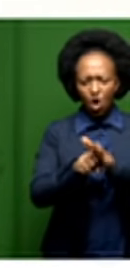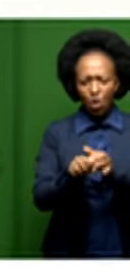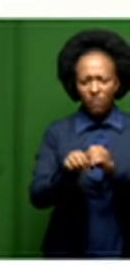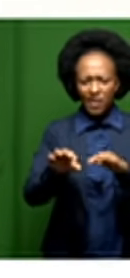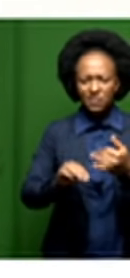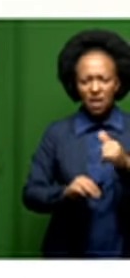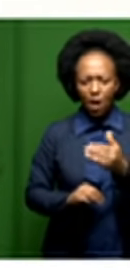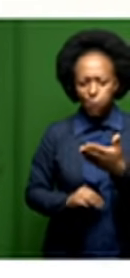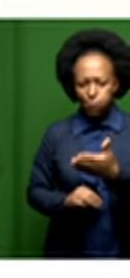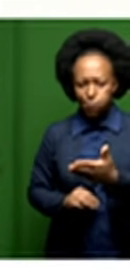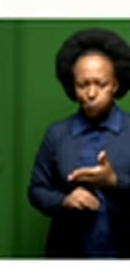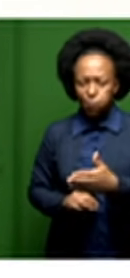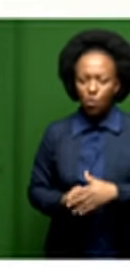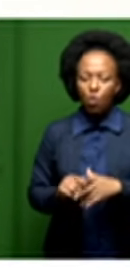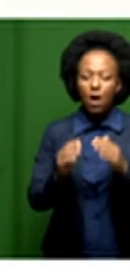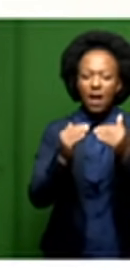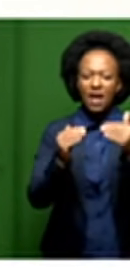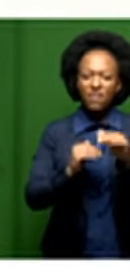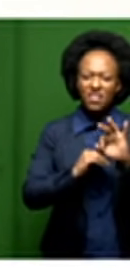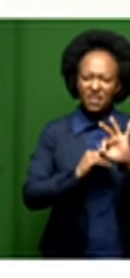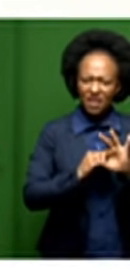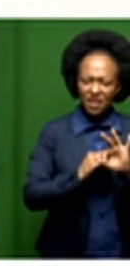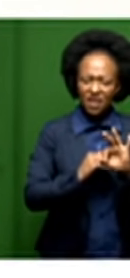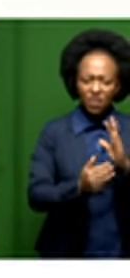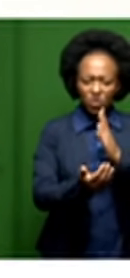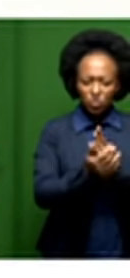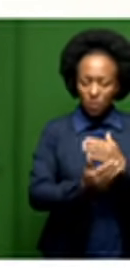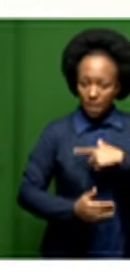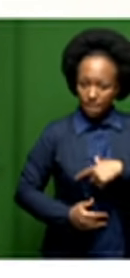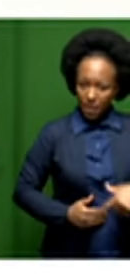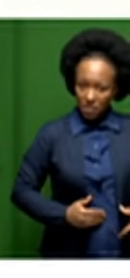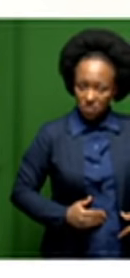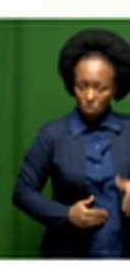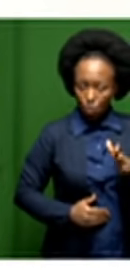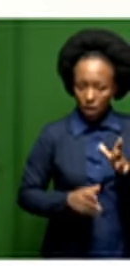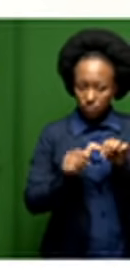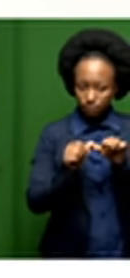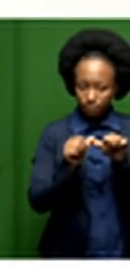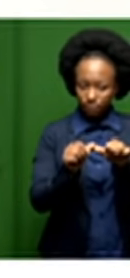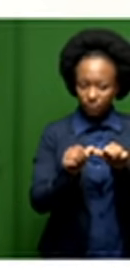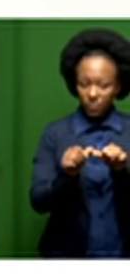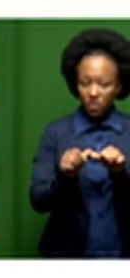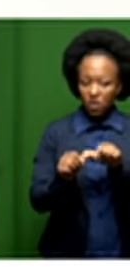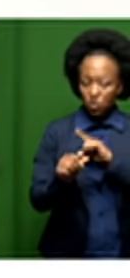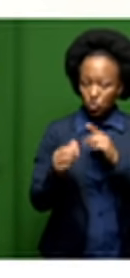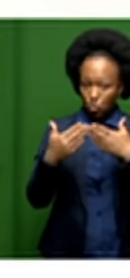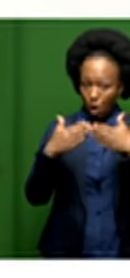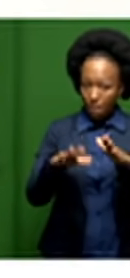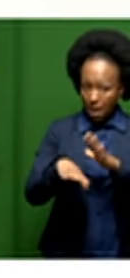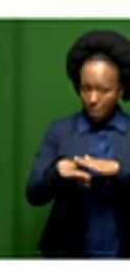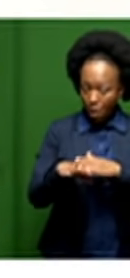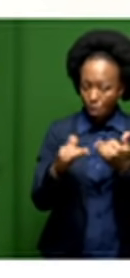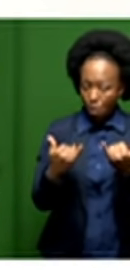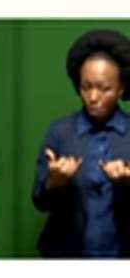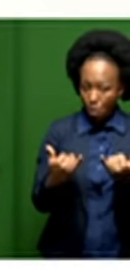right now, with level 3, I'm not sure if the president's going to address us and say, all right, well, we'll open up more. You can